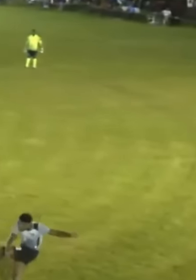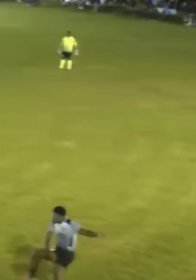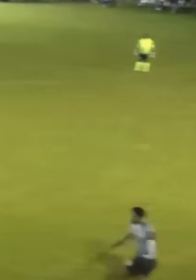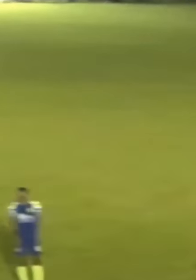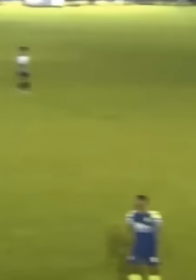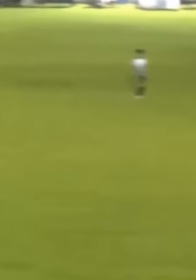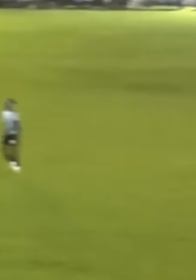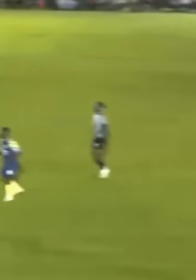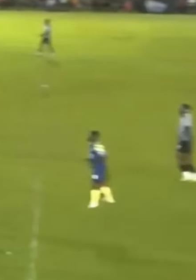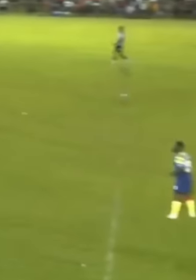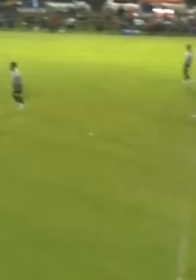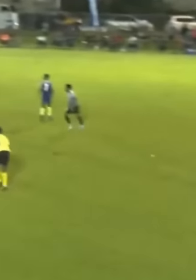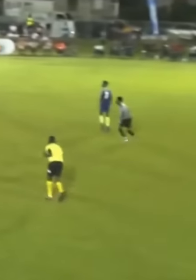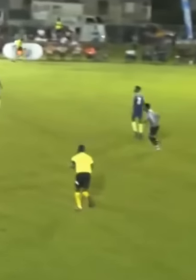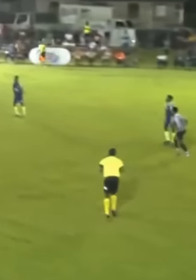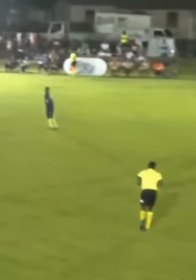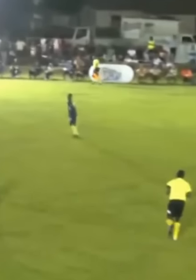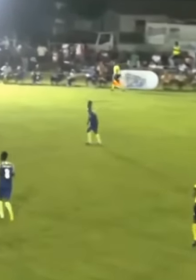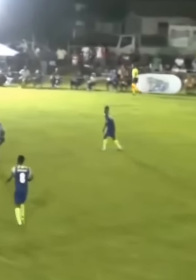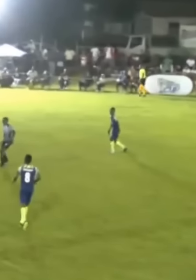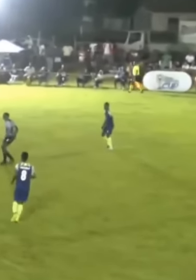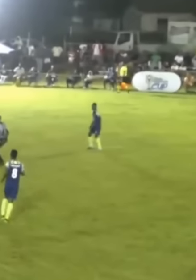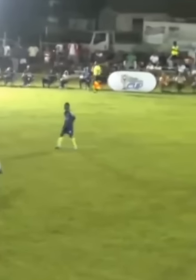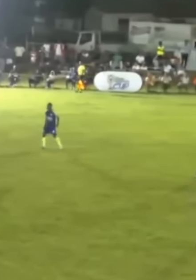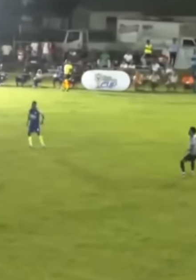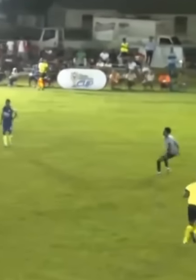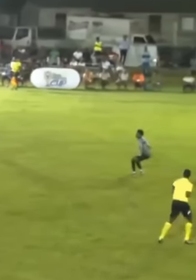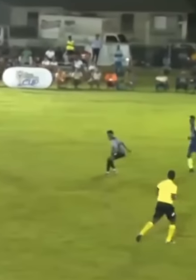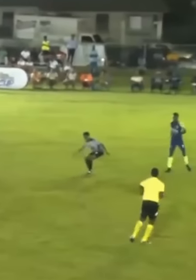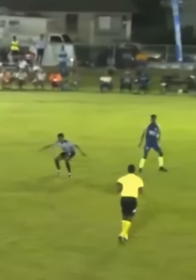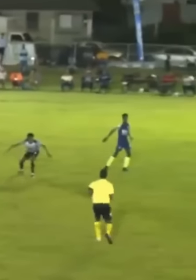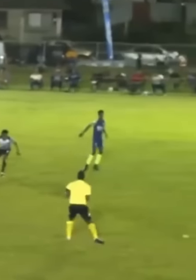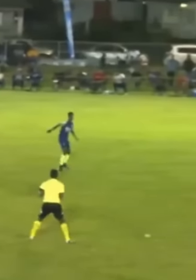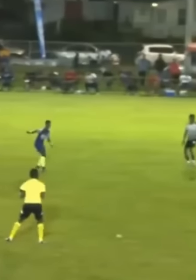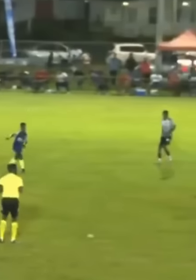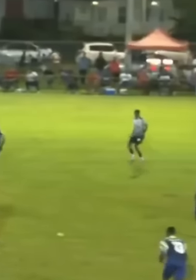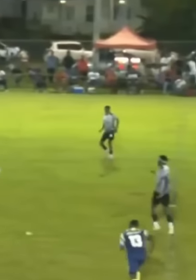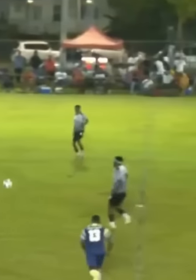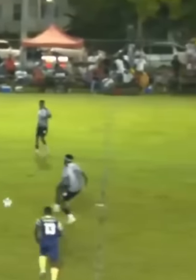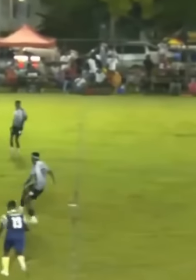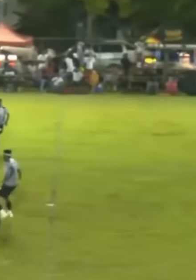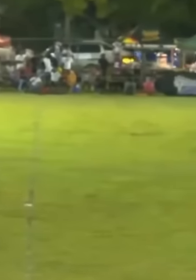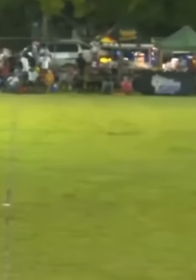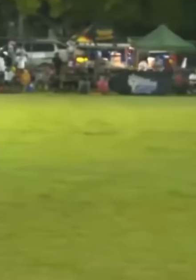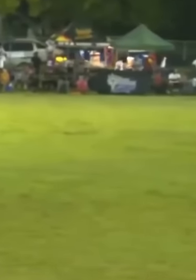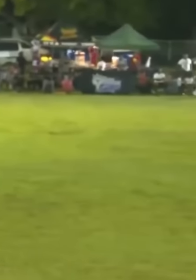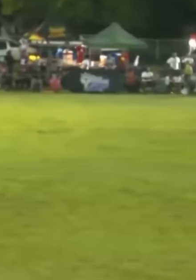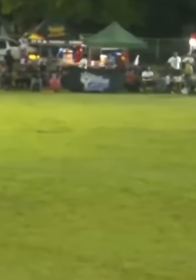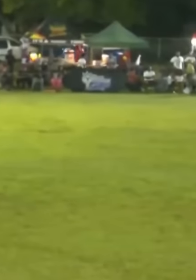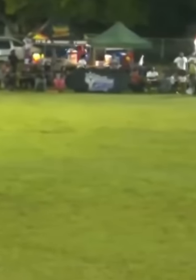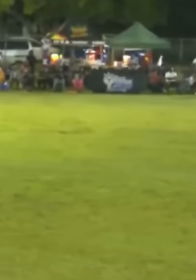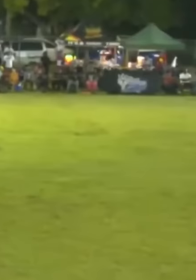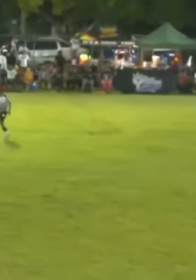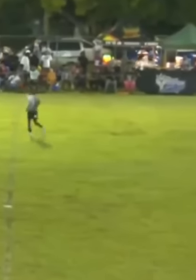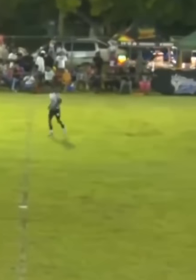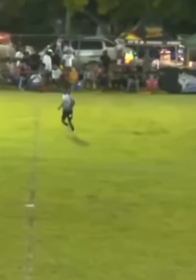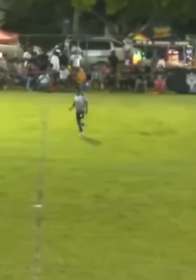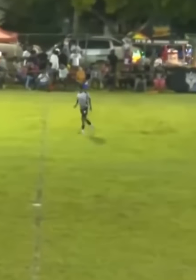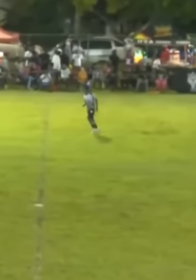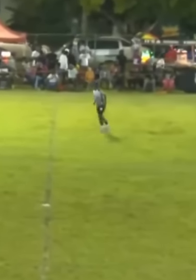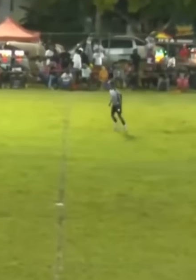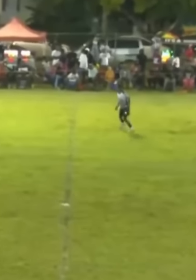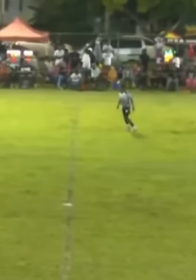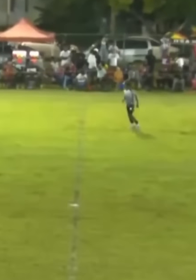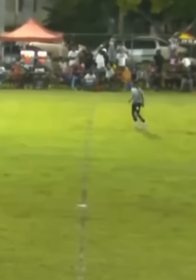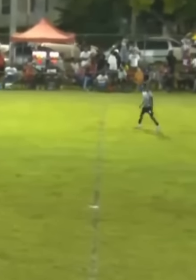Cup. Defending champions UWI Blackbirds in the black and grey versus Lodge Road. A must-win encounter for Lodge